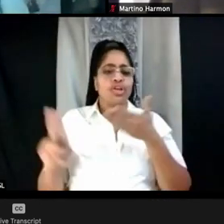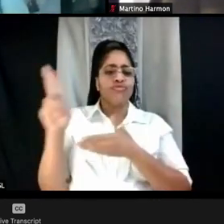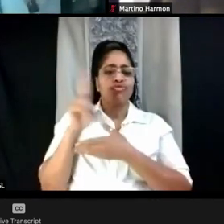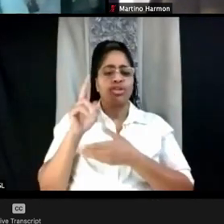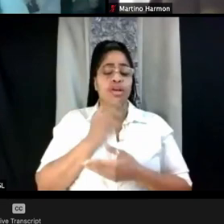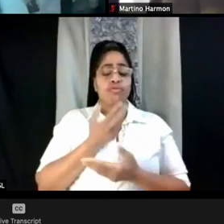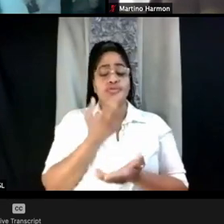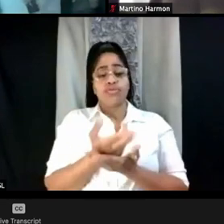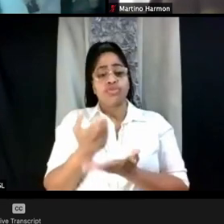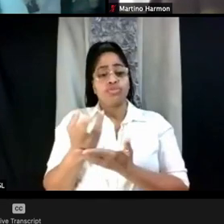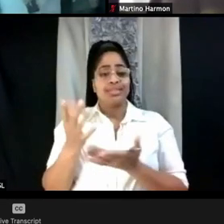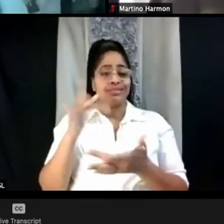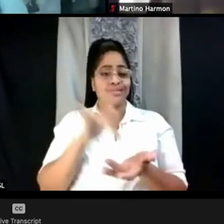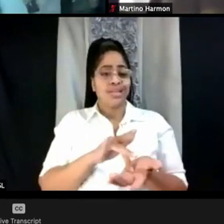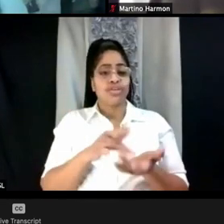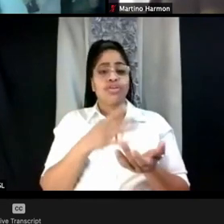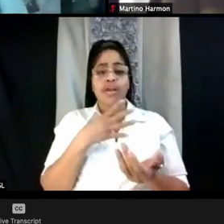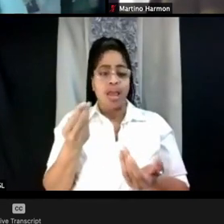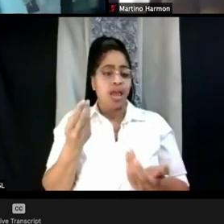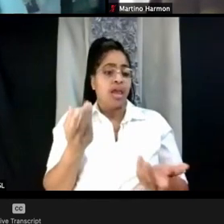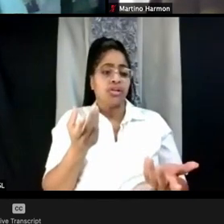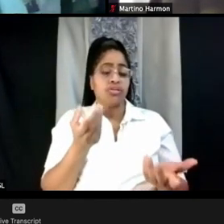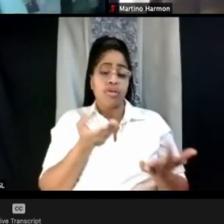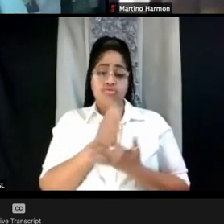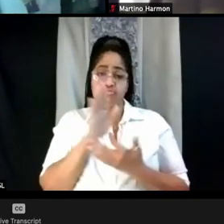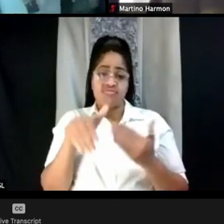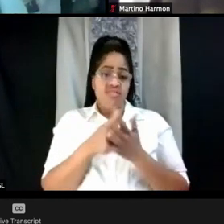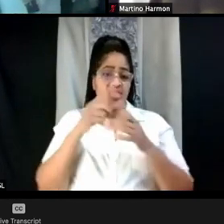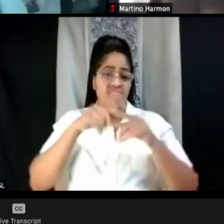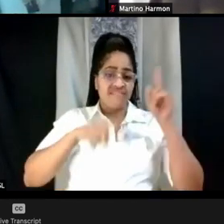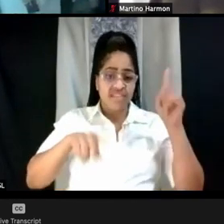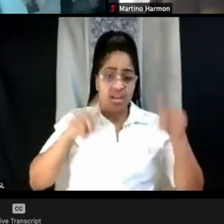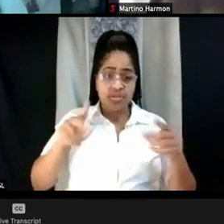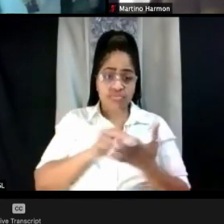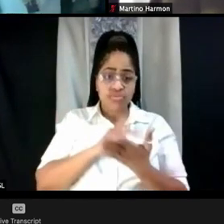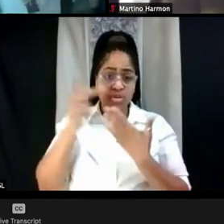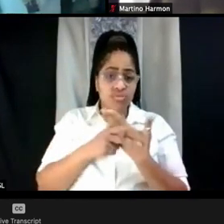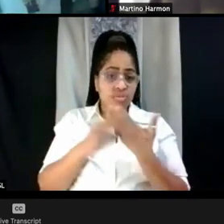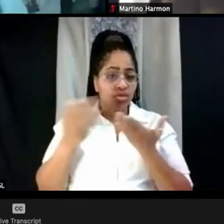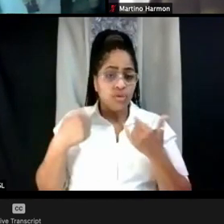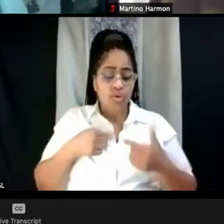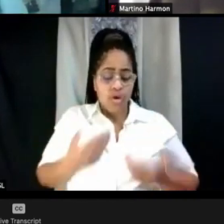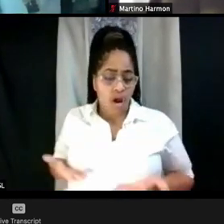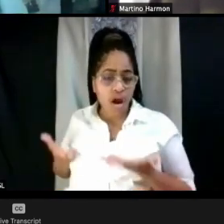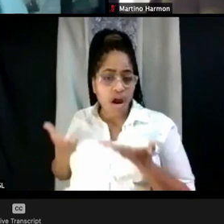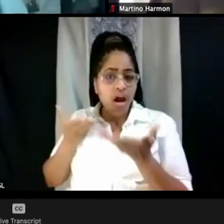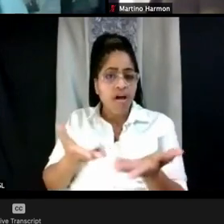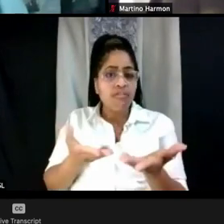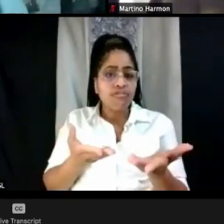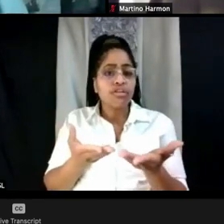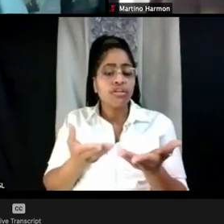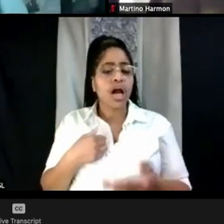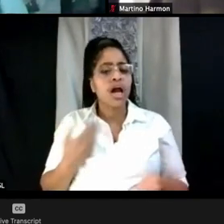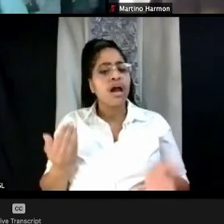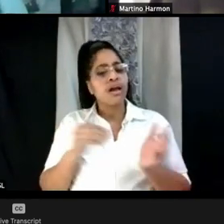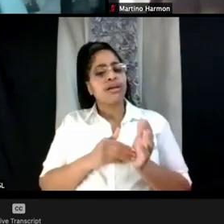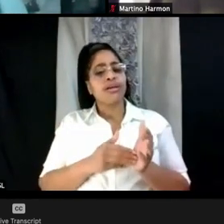Center, and through all of the various programs and services that we offer. Again, I